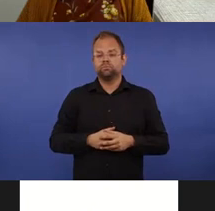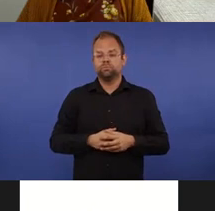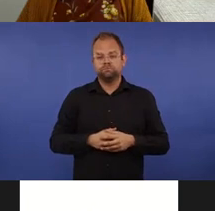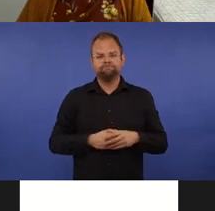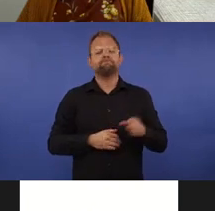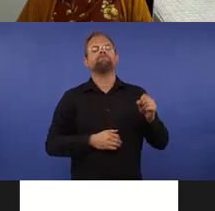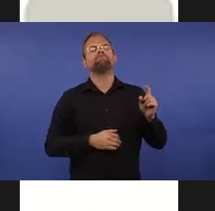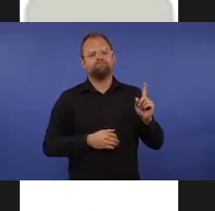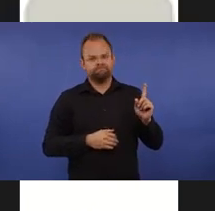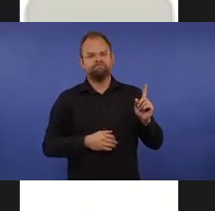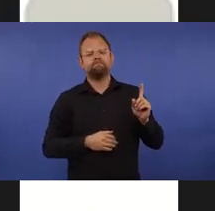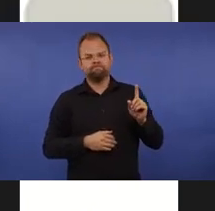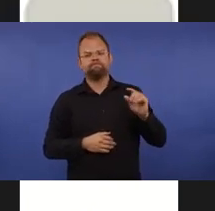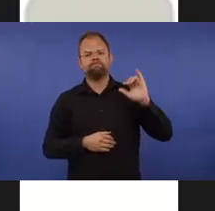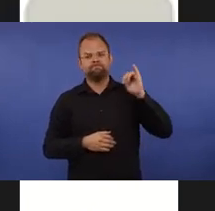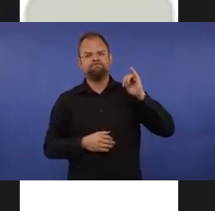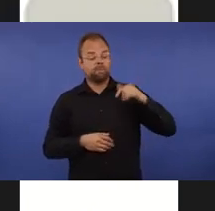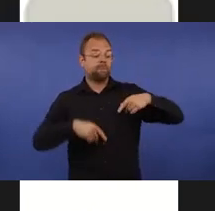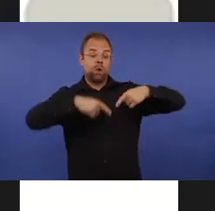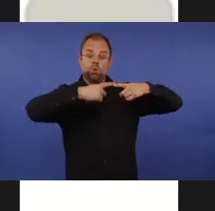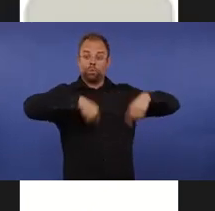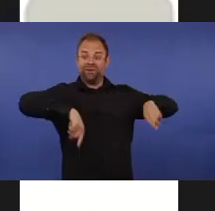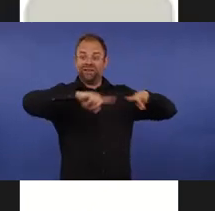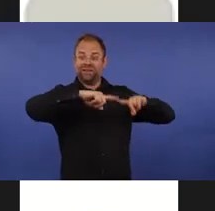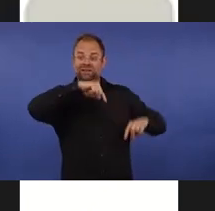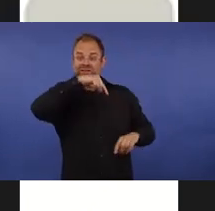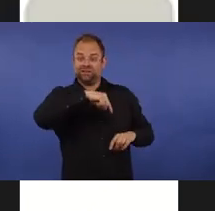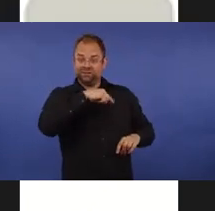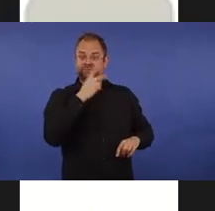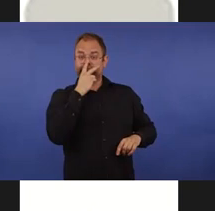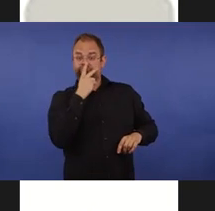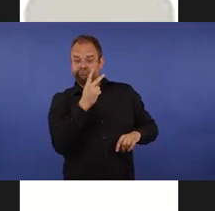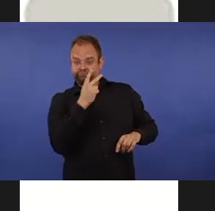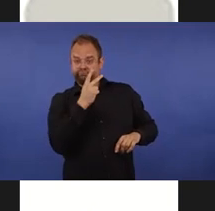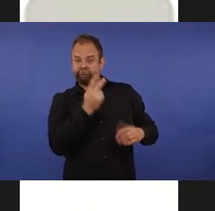the way in which the committee can follow up with the countries, the